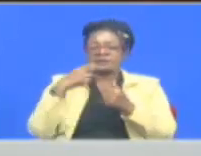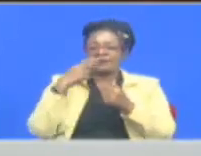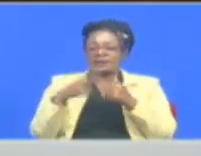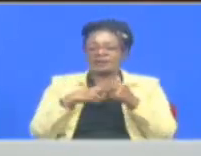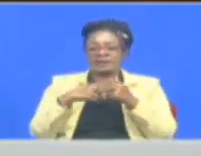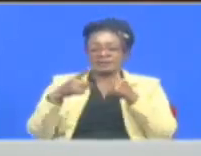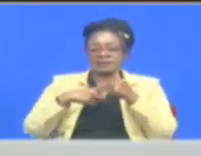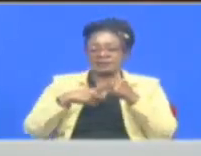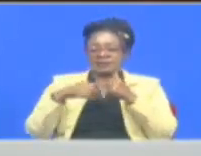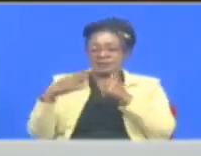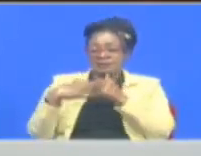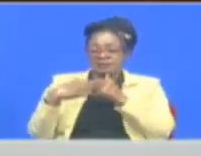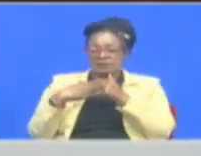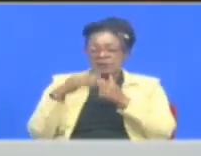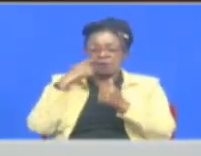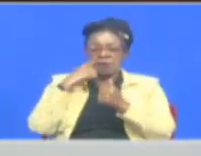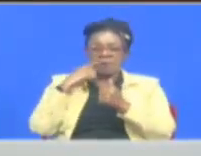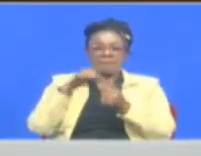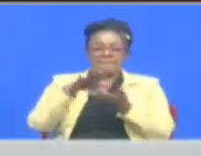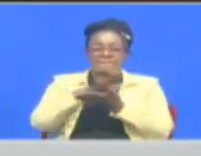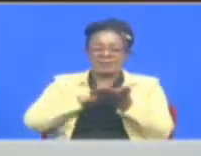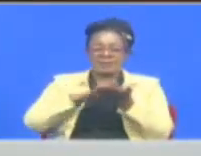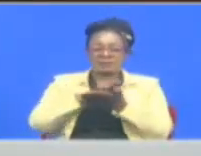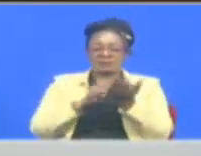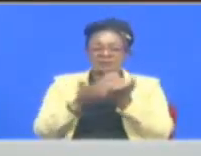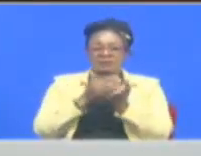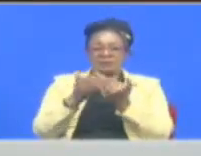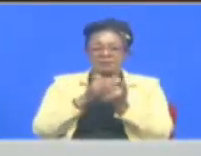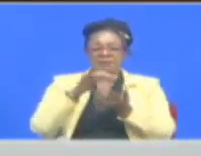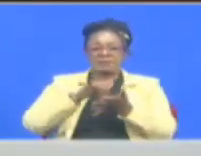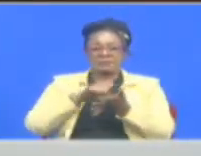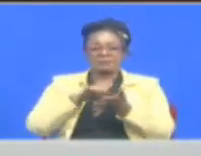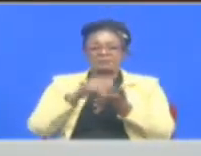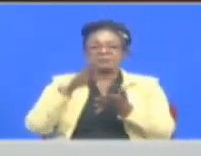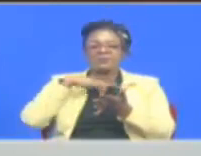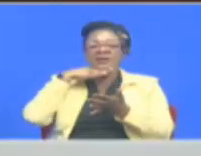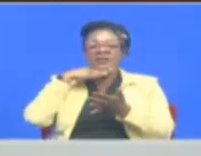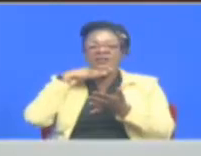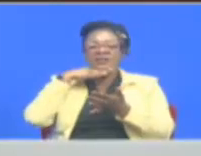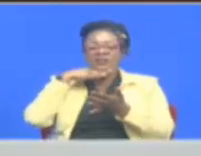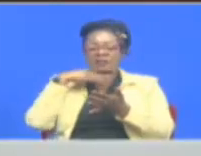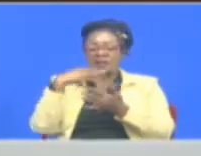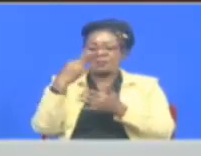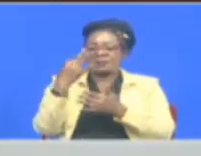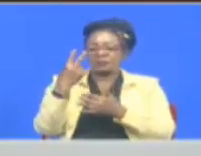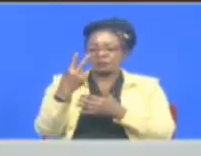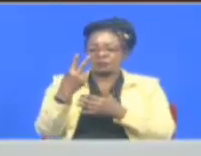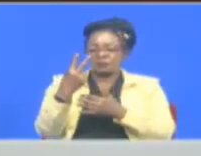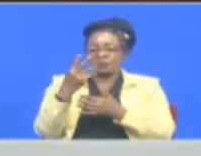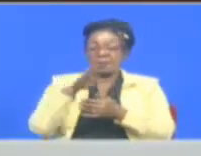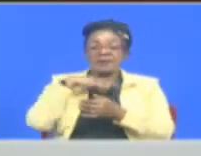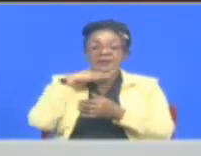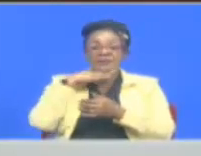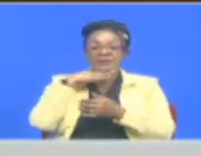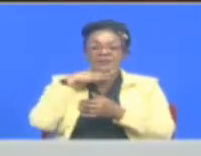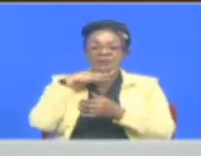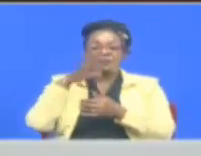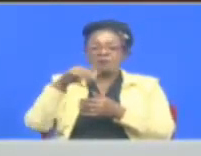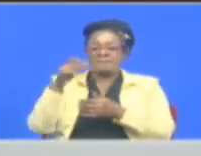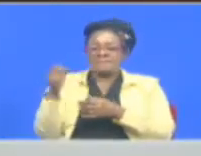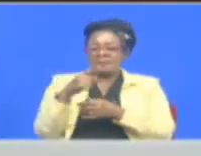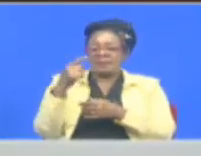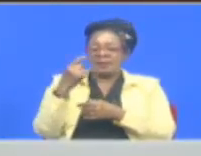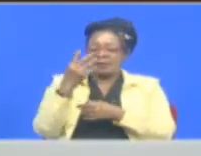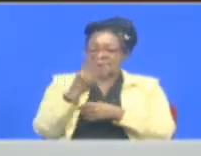8,769 are on home-based care. Tragically, the death toll continues to rise, with 32 fatalities from the months of April, July